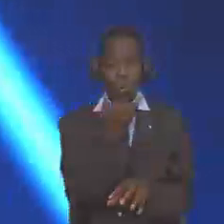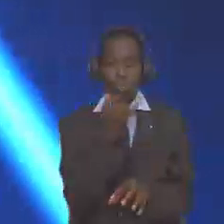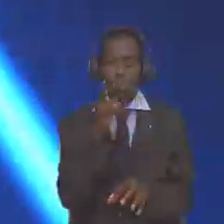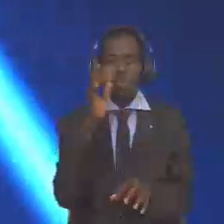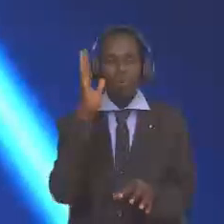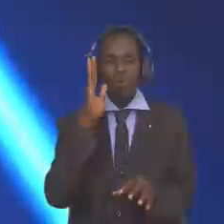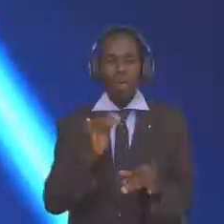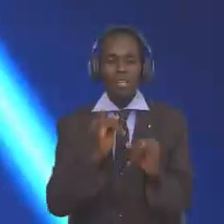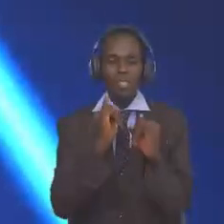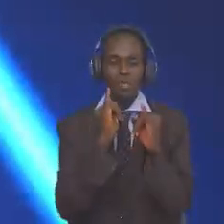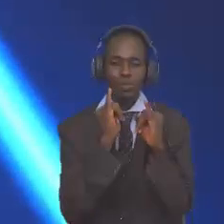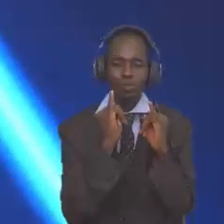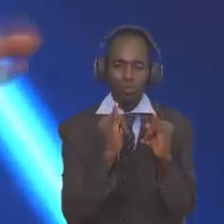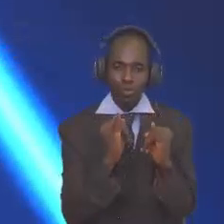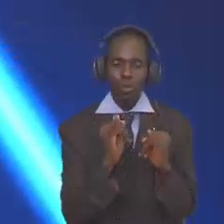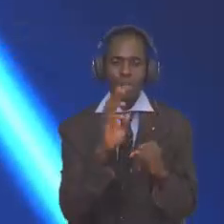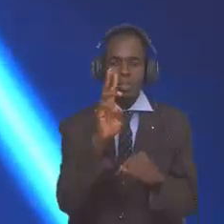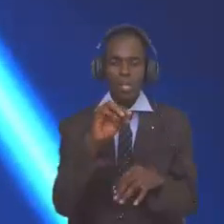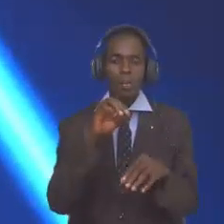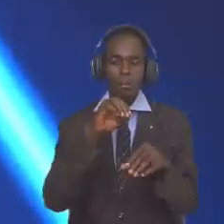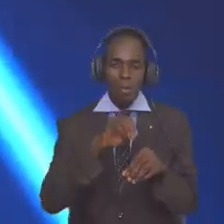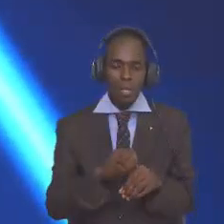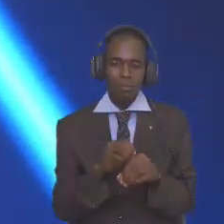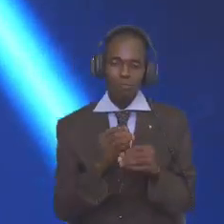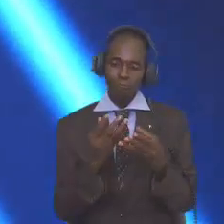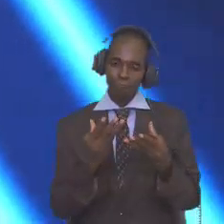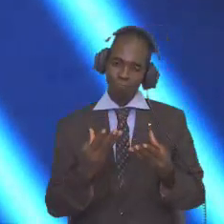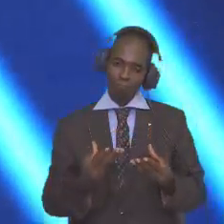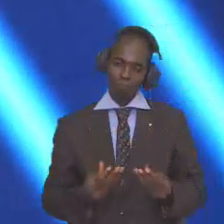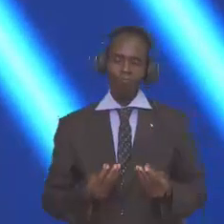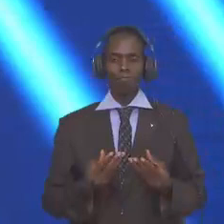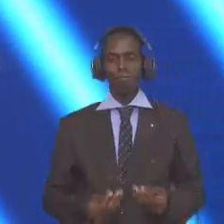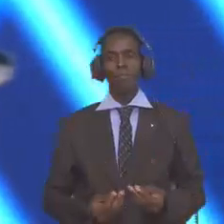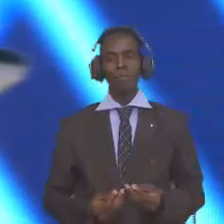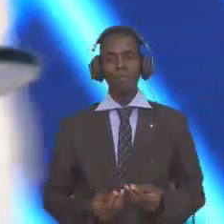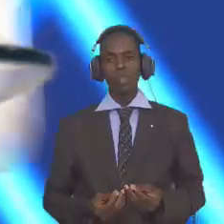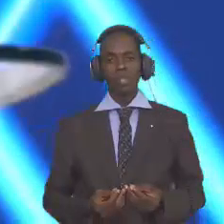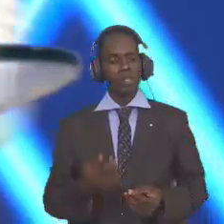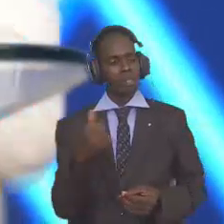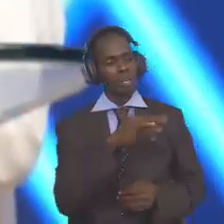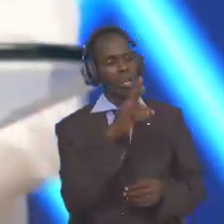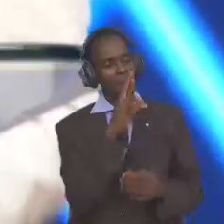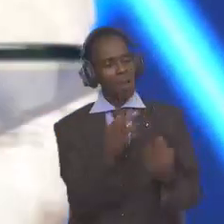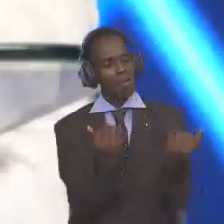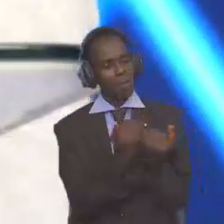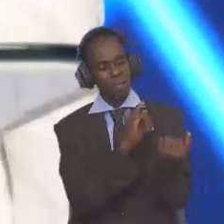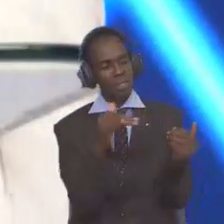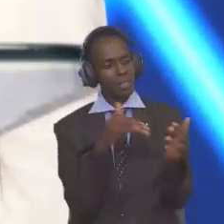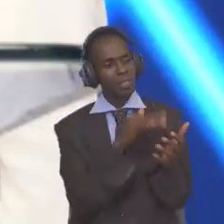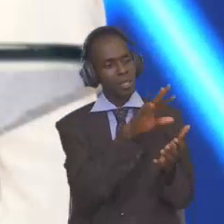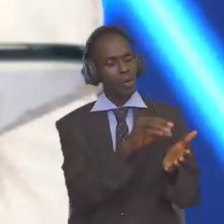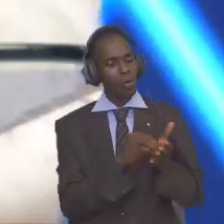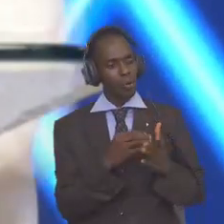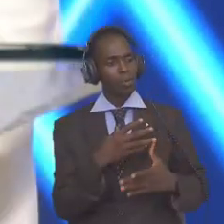them in meekness. They're fighting against their own interest. They're working against their own